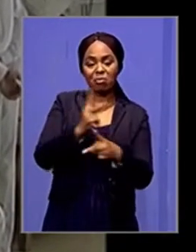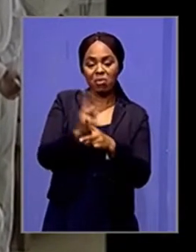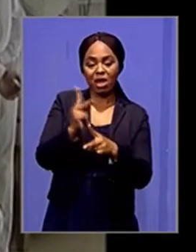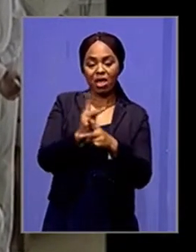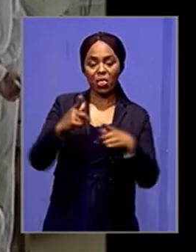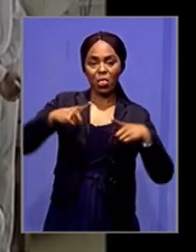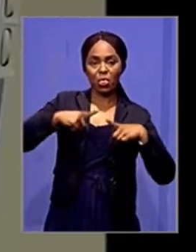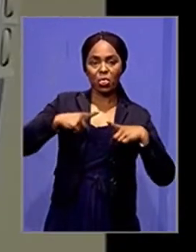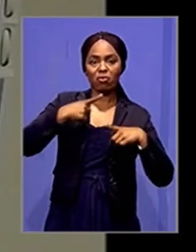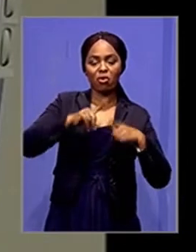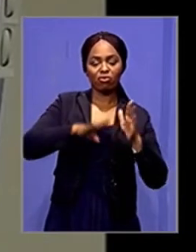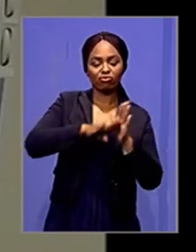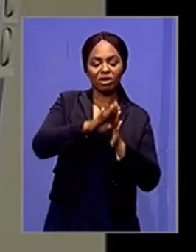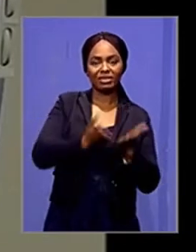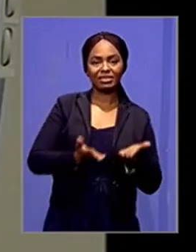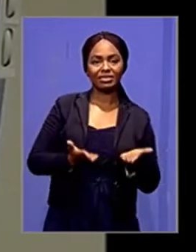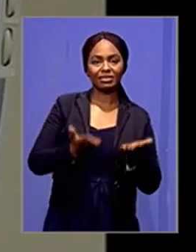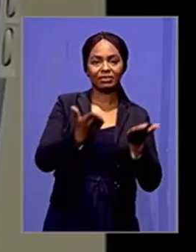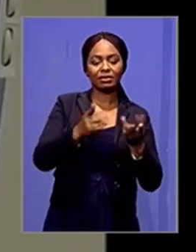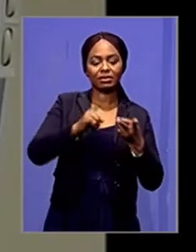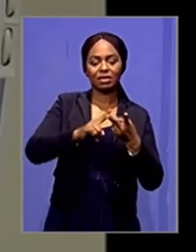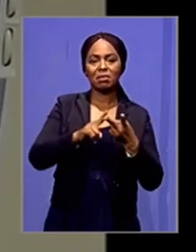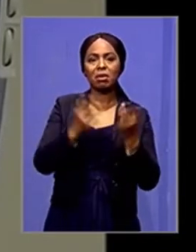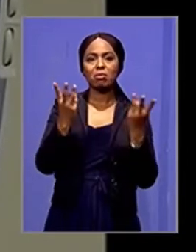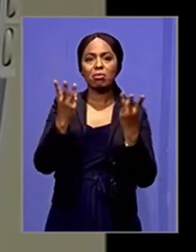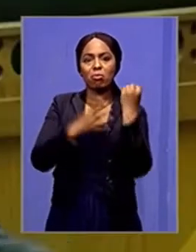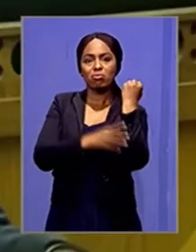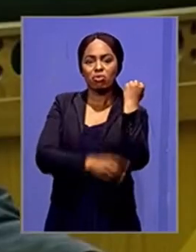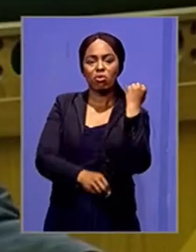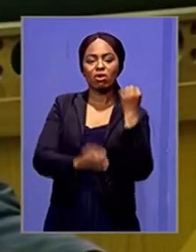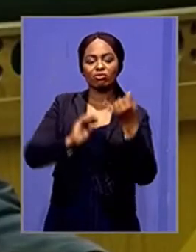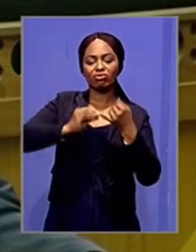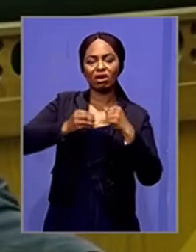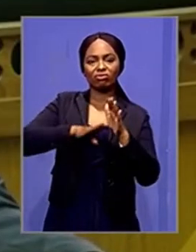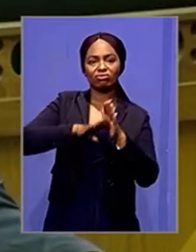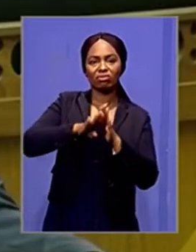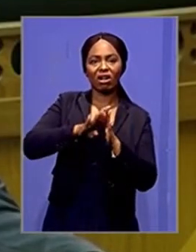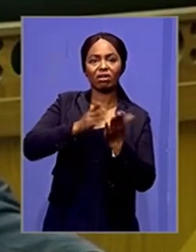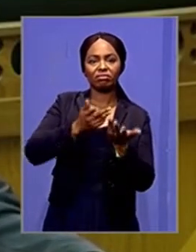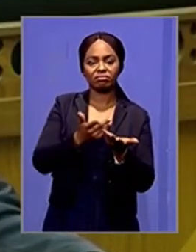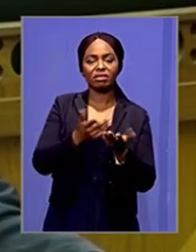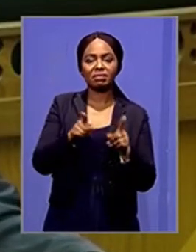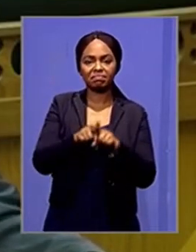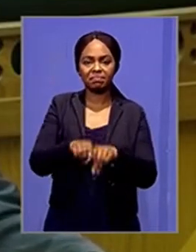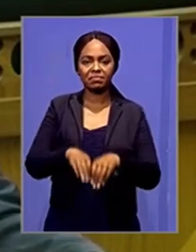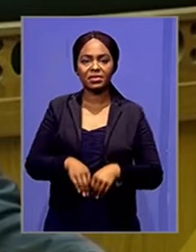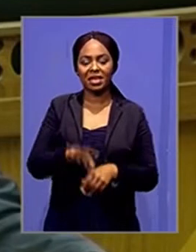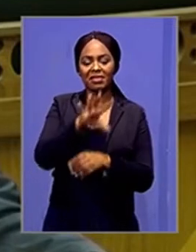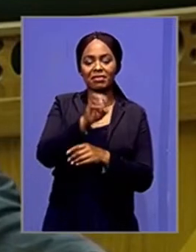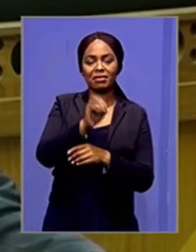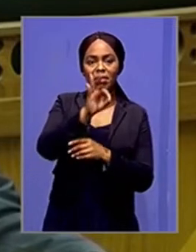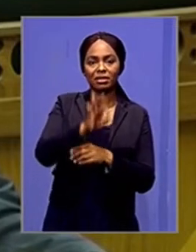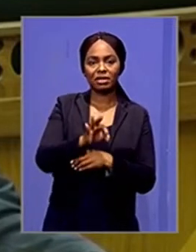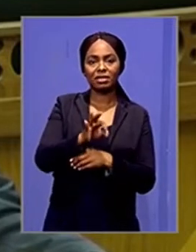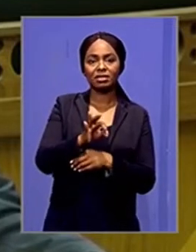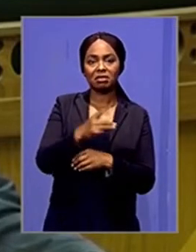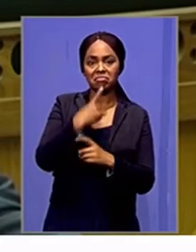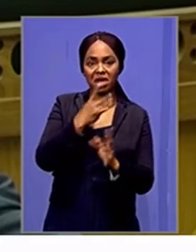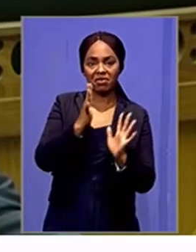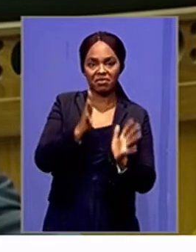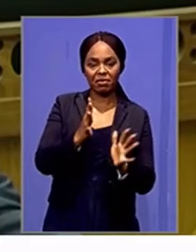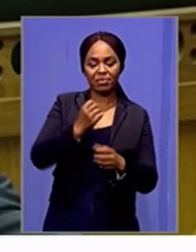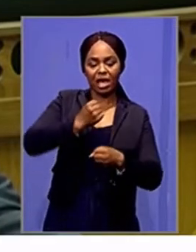ya ditshebeletso le ho imulla bafumanehi. About 60% of total non-interest spending, as I've said earlier,